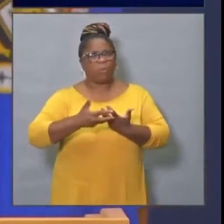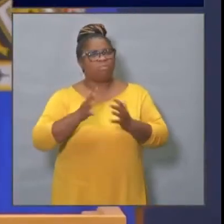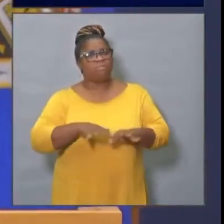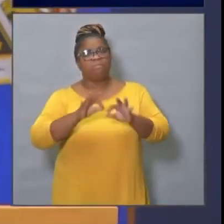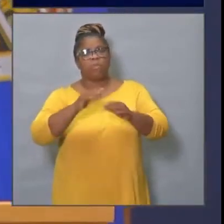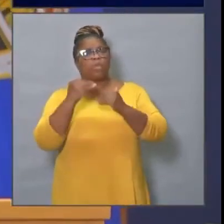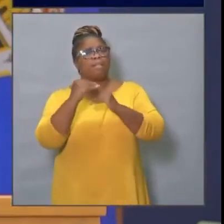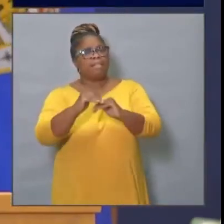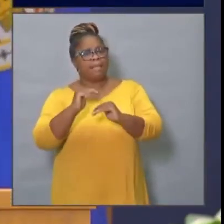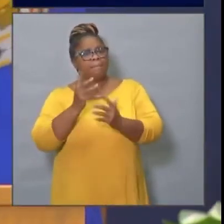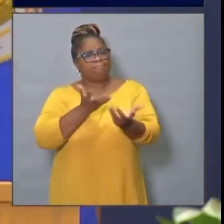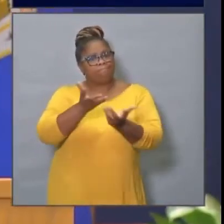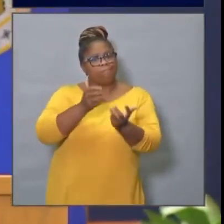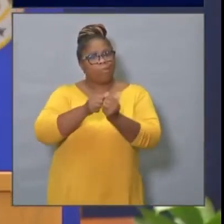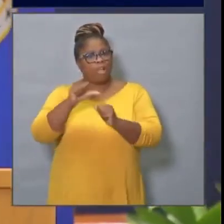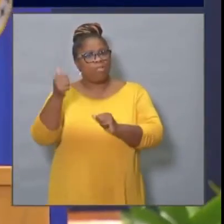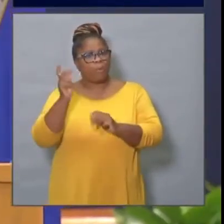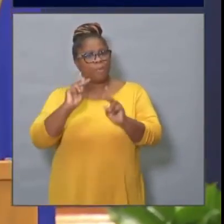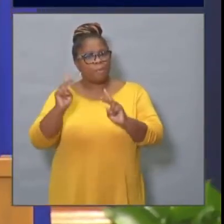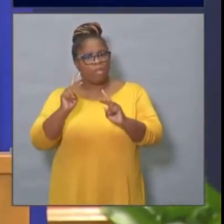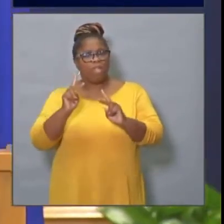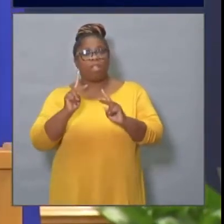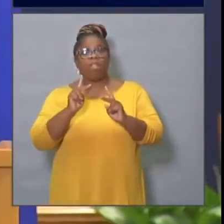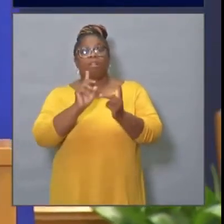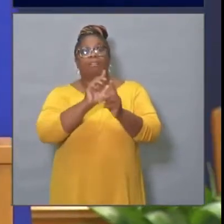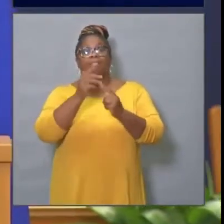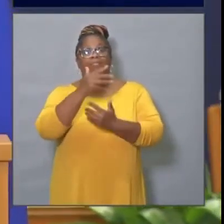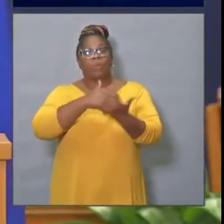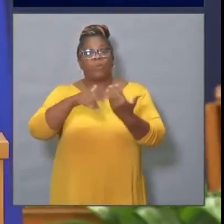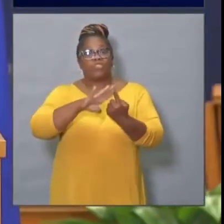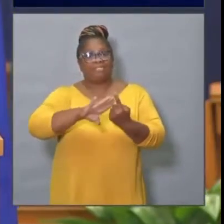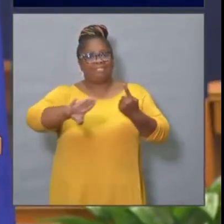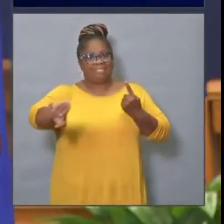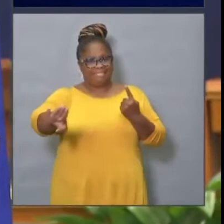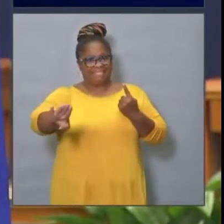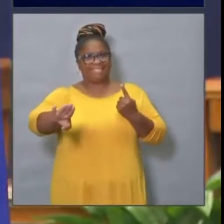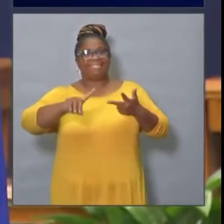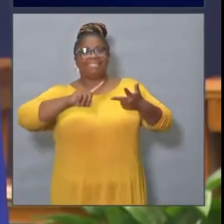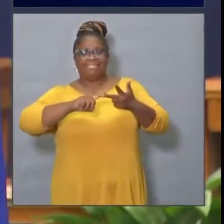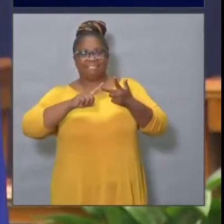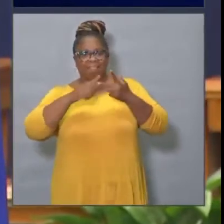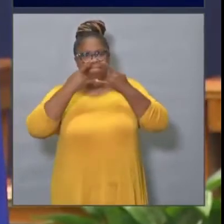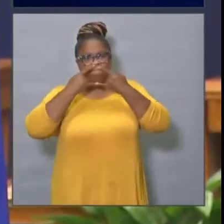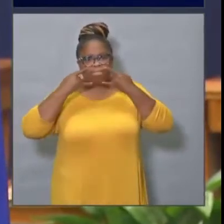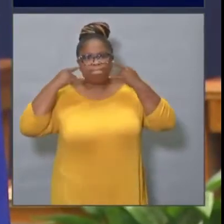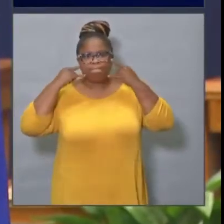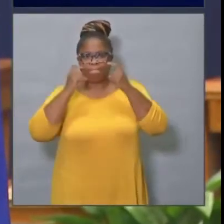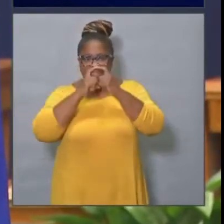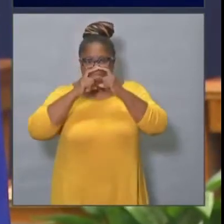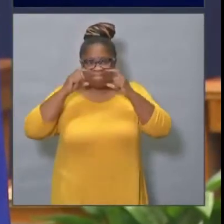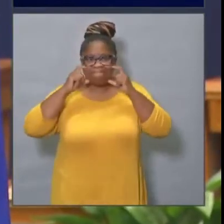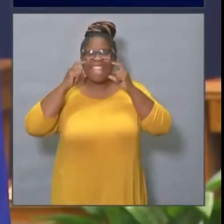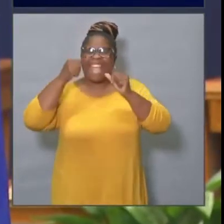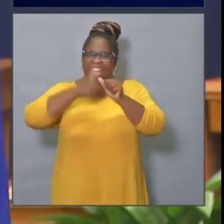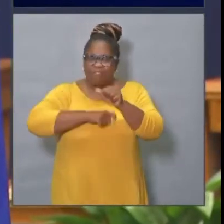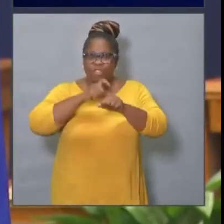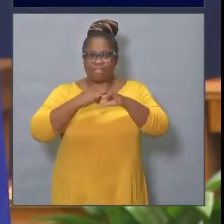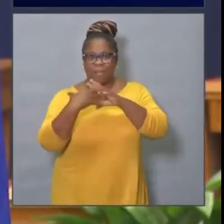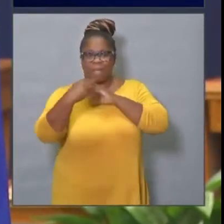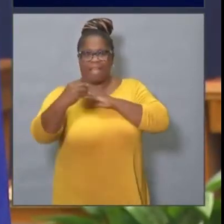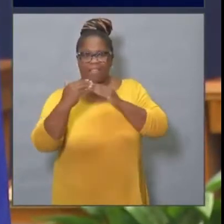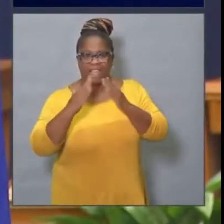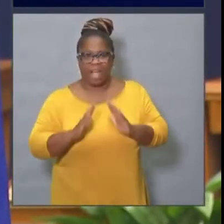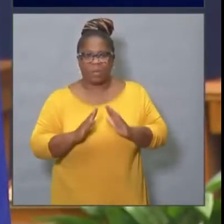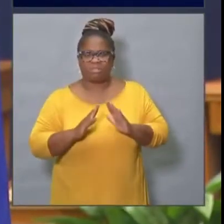we physically distance, and when we wear our masks, which should be every time we leave the house. This will be our reality for a while, but if we stay